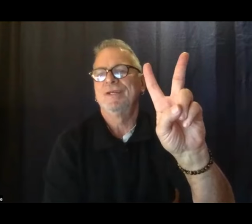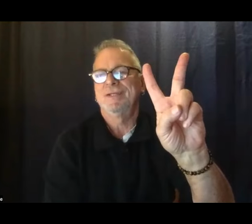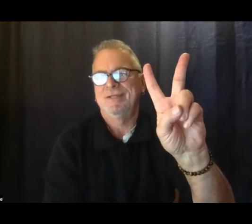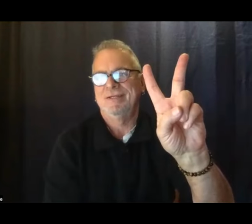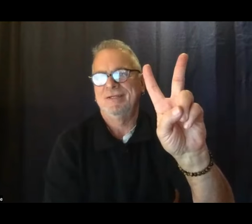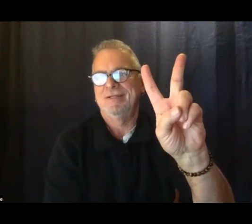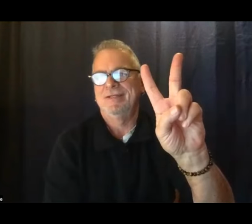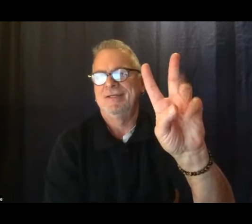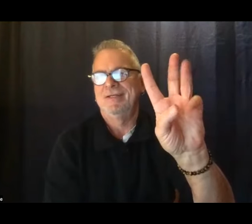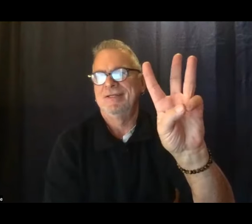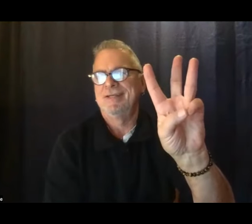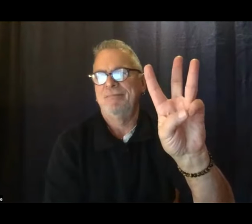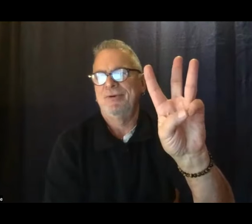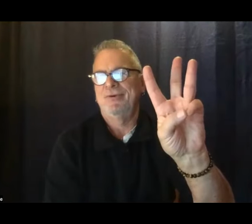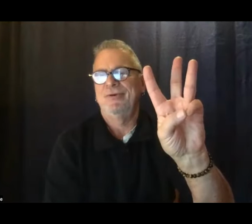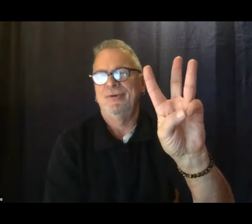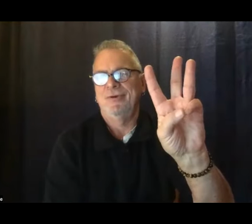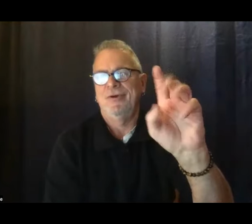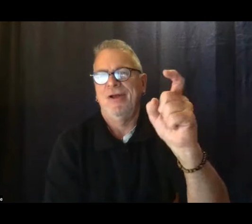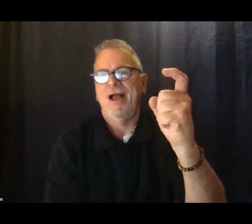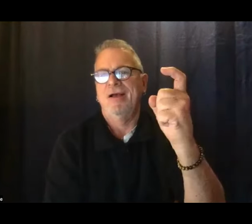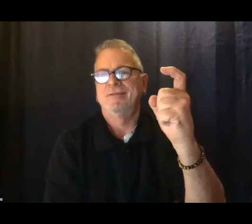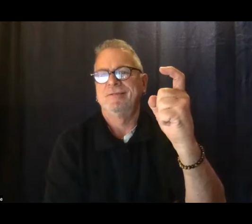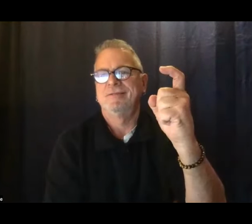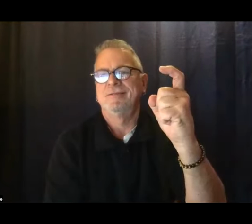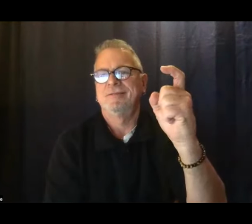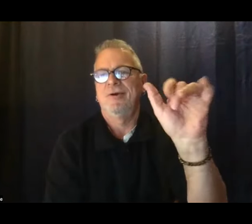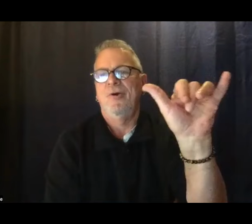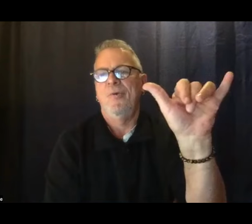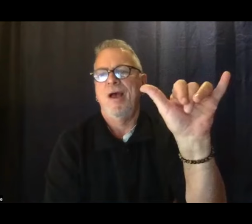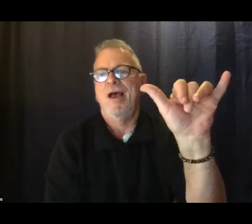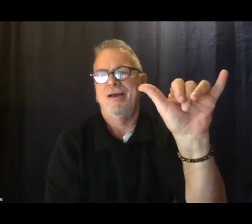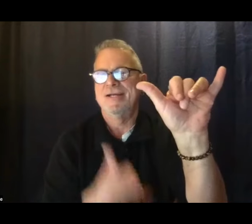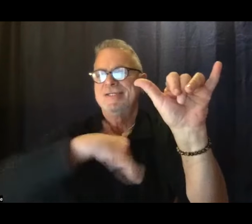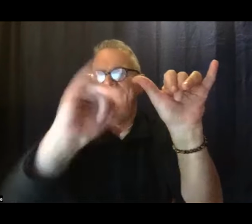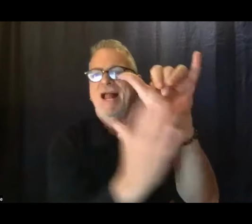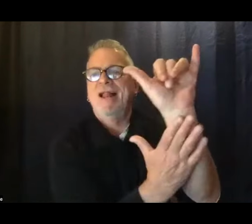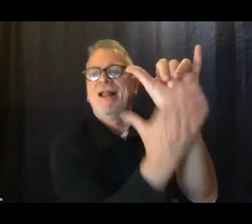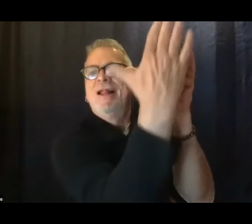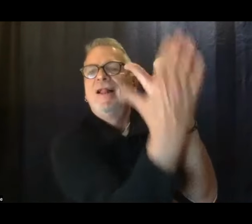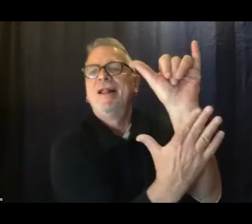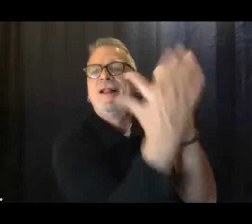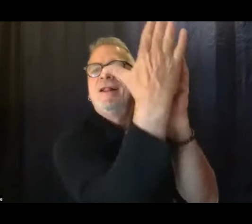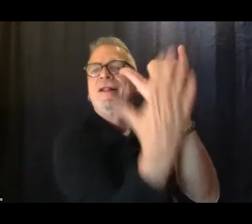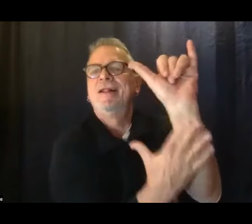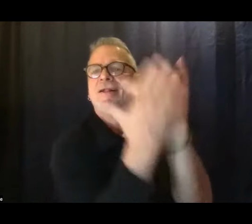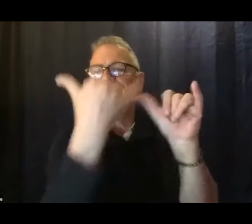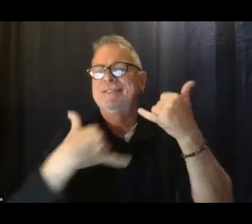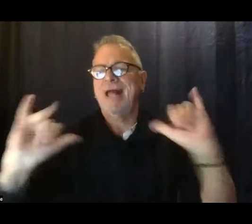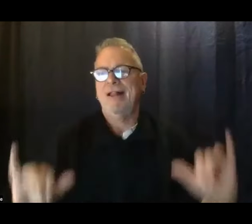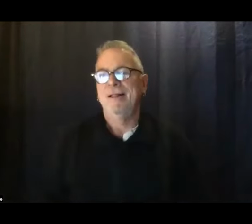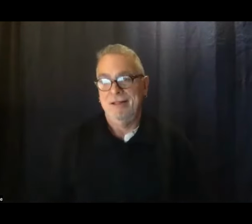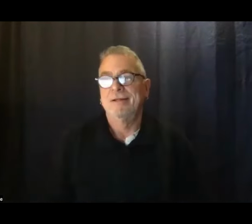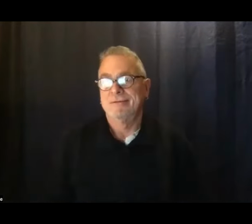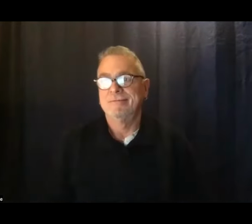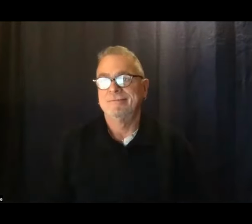again, maintain looking at that wrist and the palm's orientation with it. X and Y, okay? All of